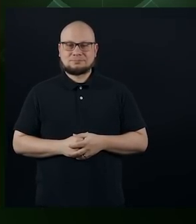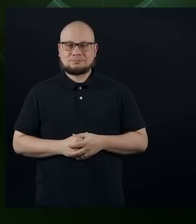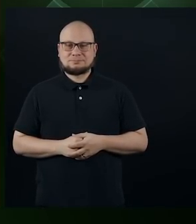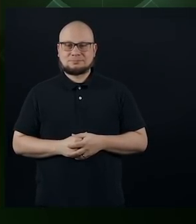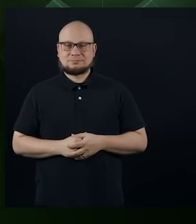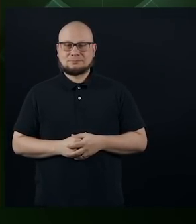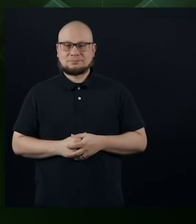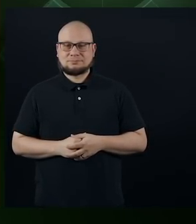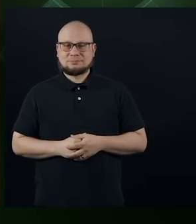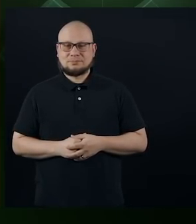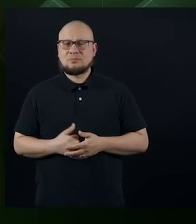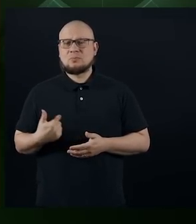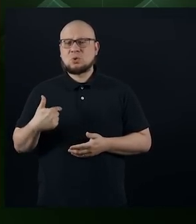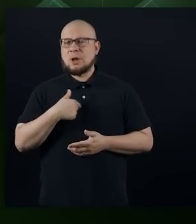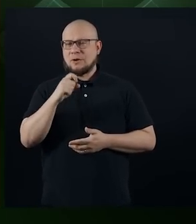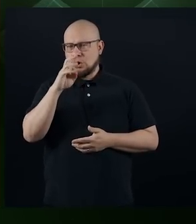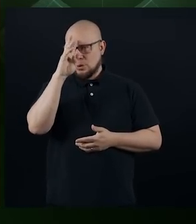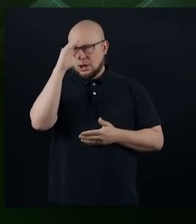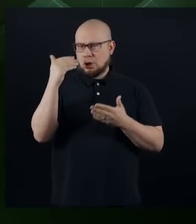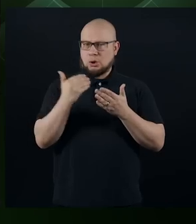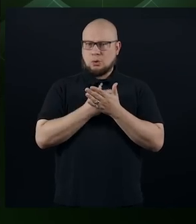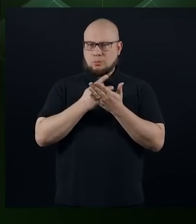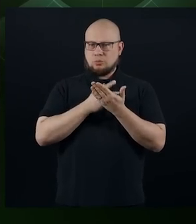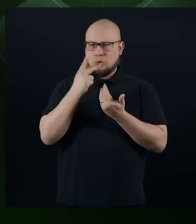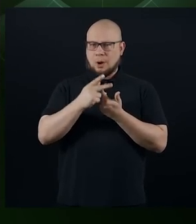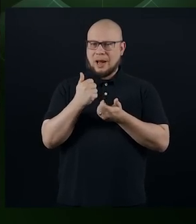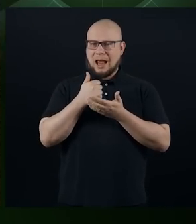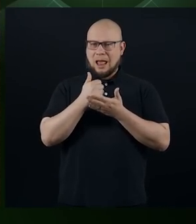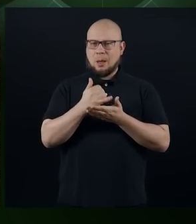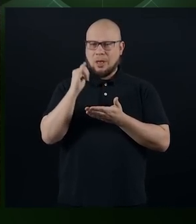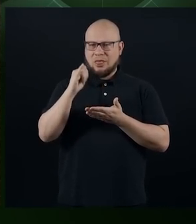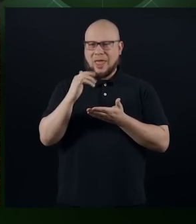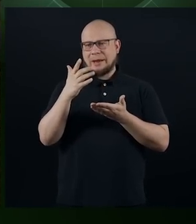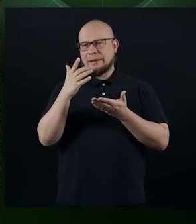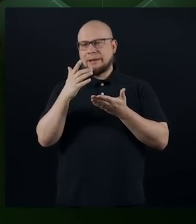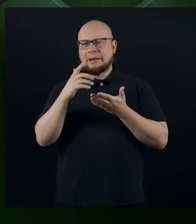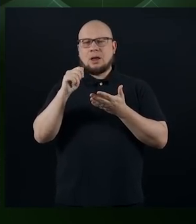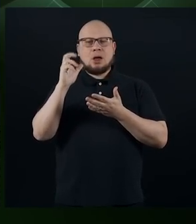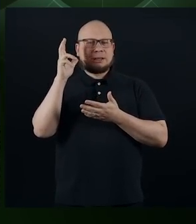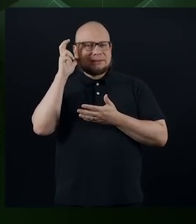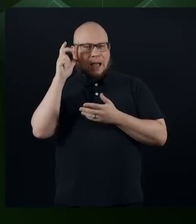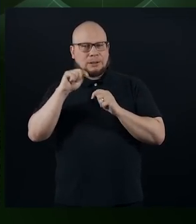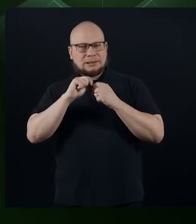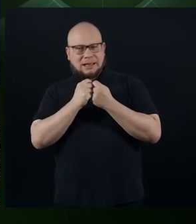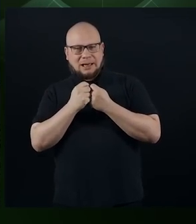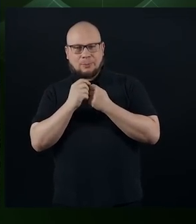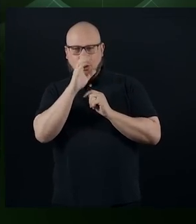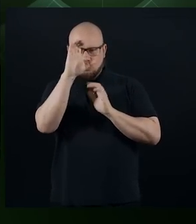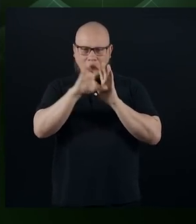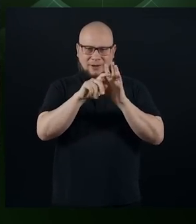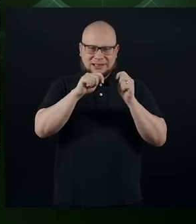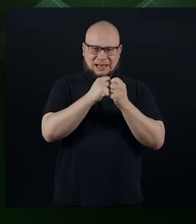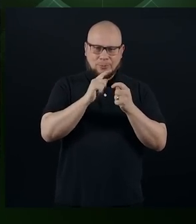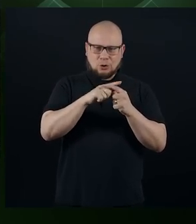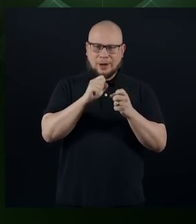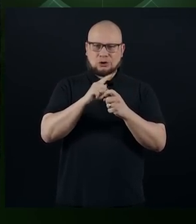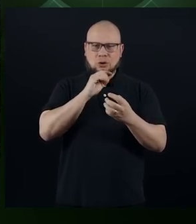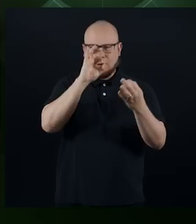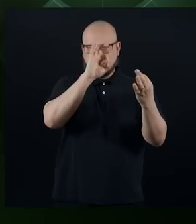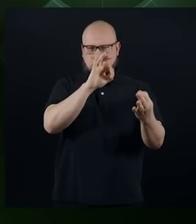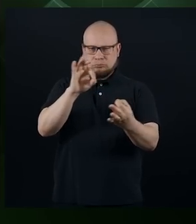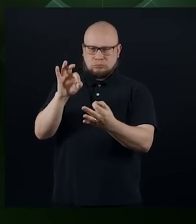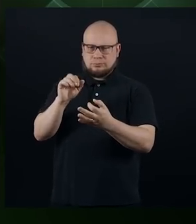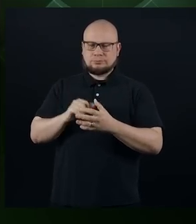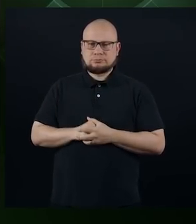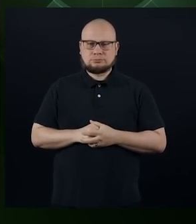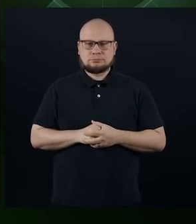We had to make tools that would allow the animation, the content teams, the audio team to give you that cinematic experience. So there's a